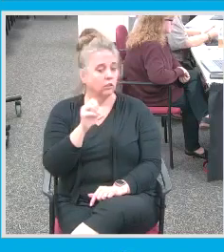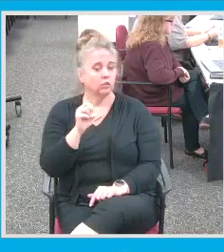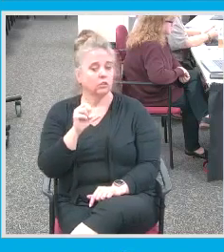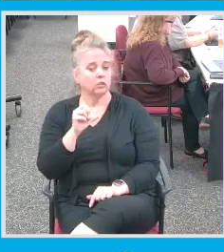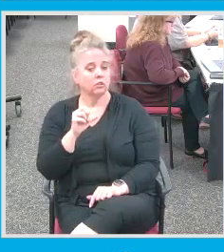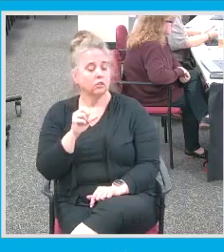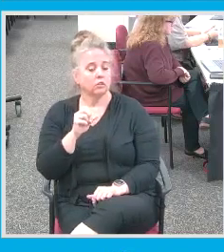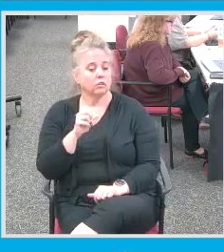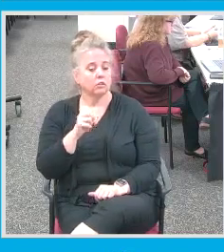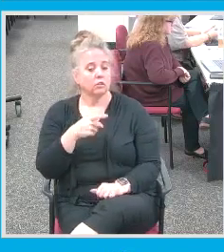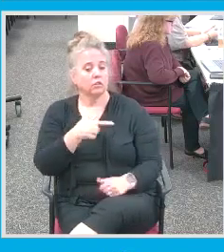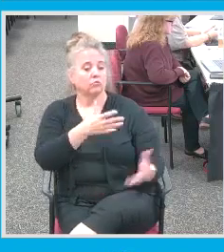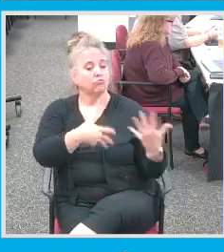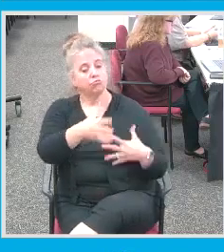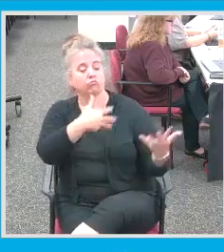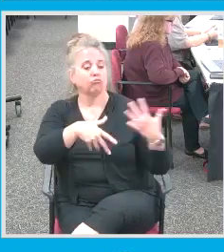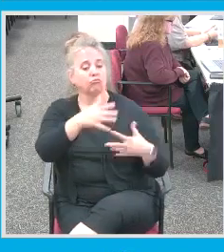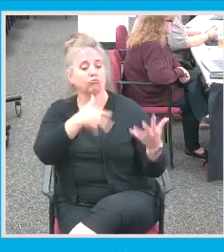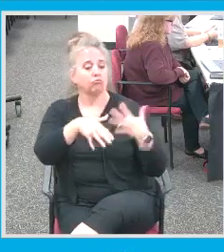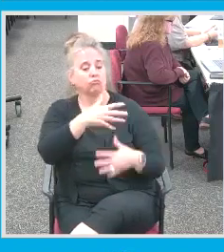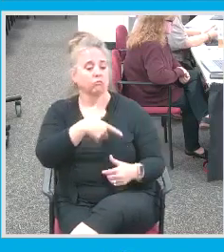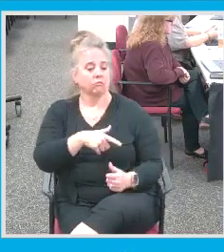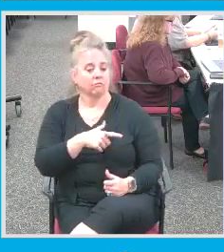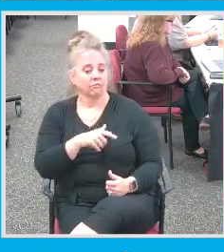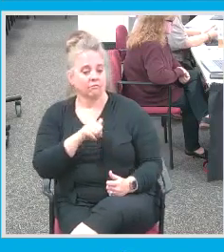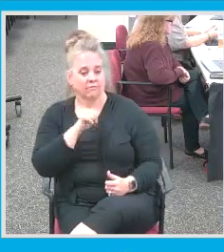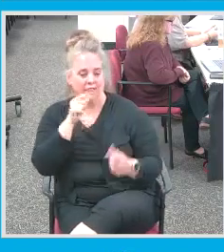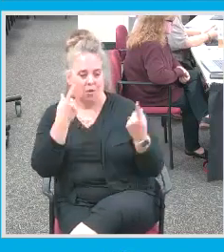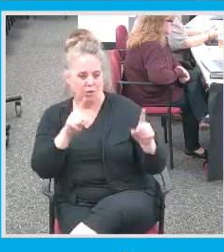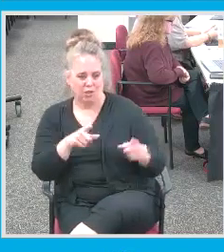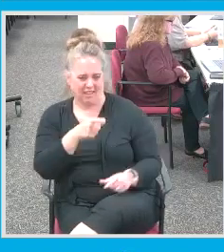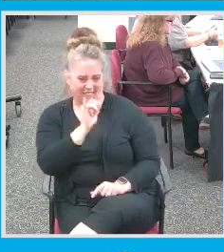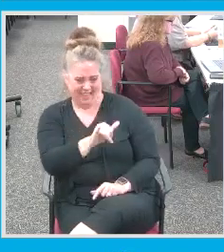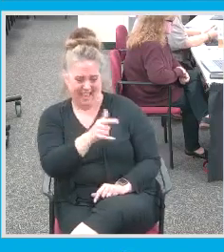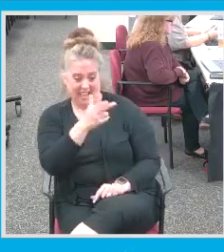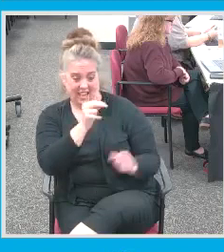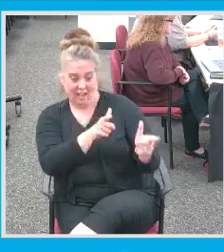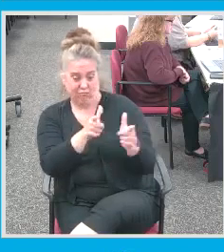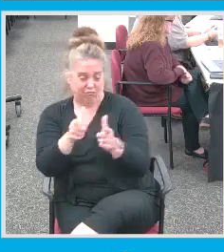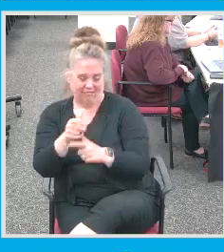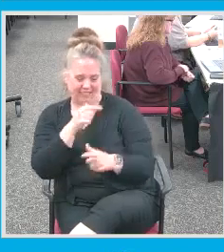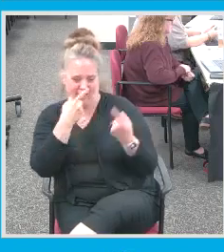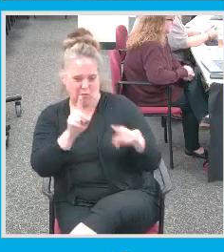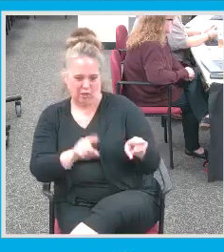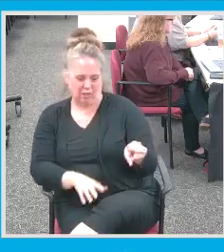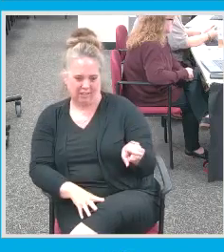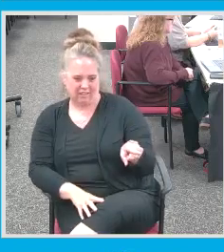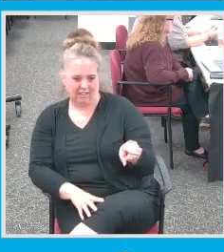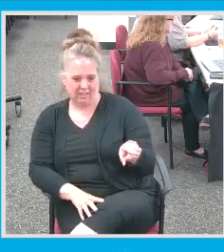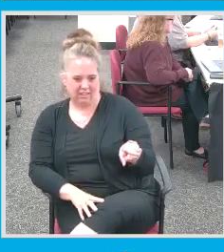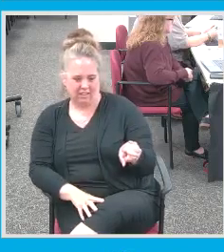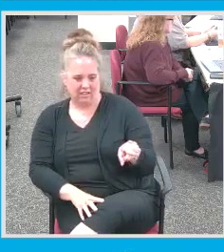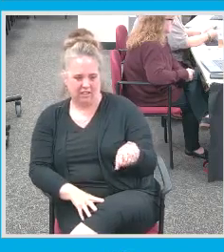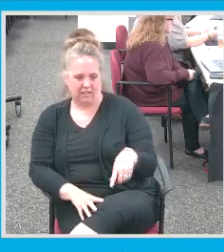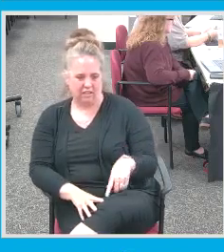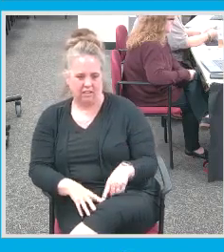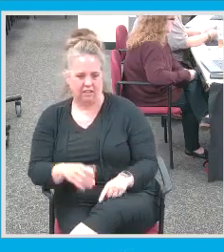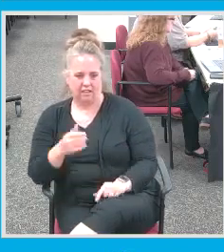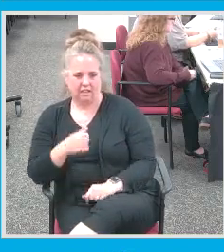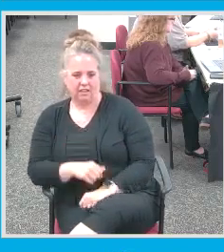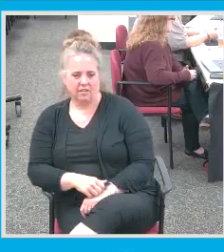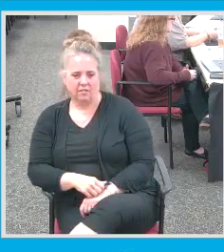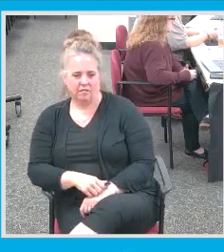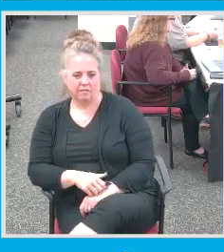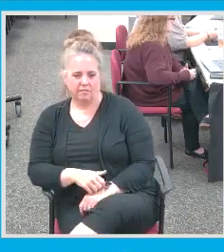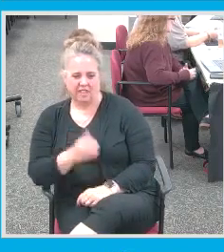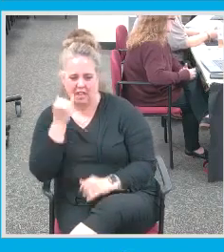those guys, that's not going to work out. But if someone who looks like them and talks like them and engages in the same activities as